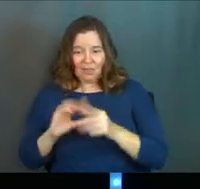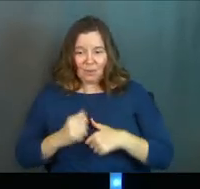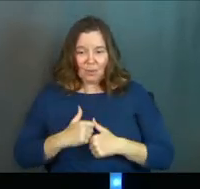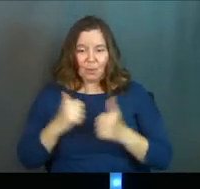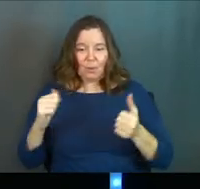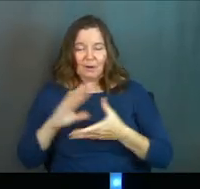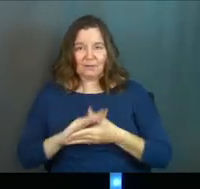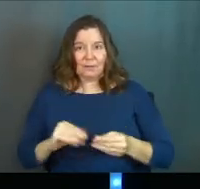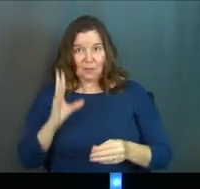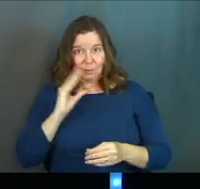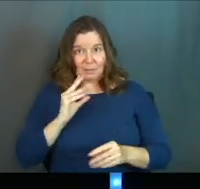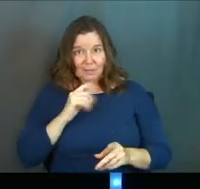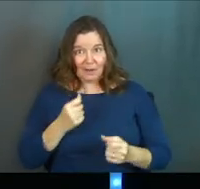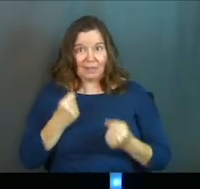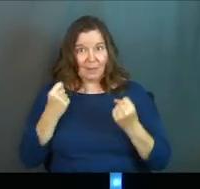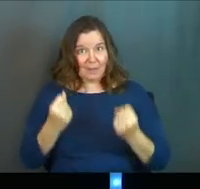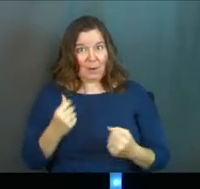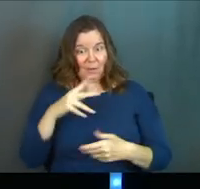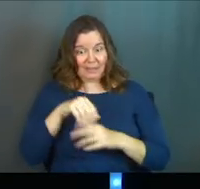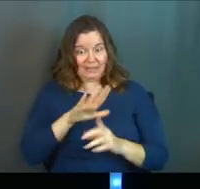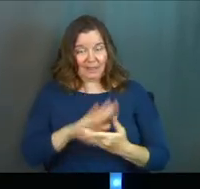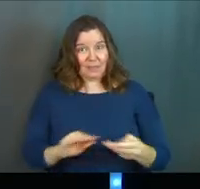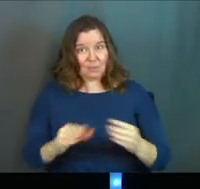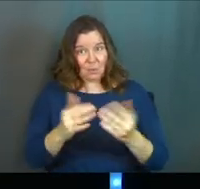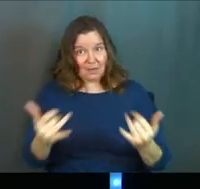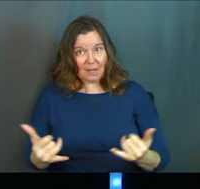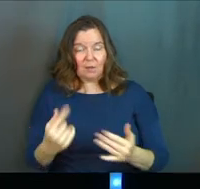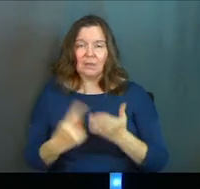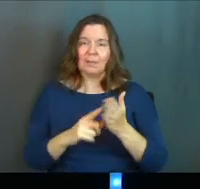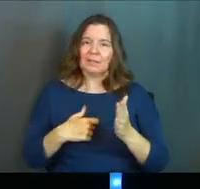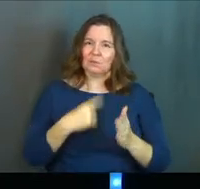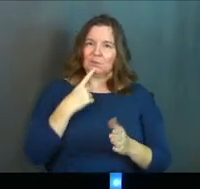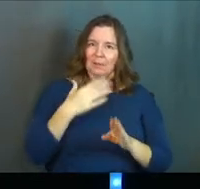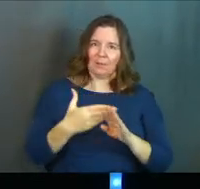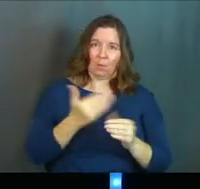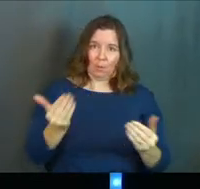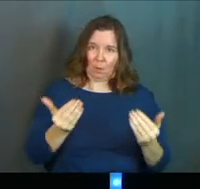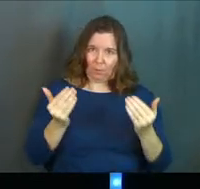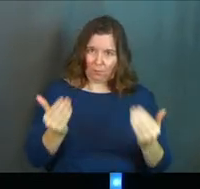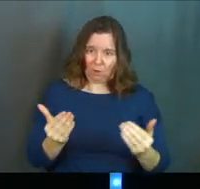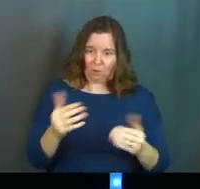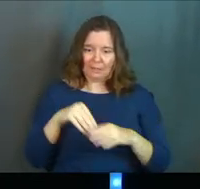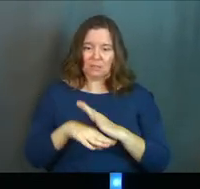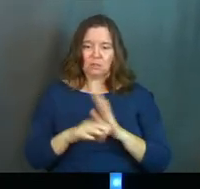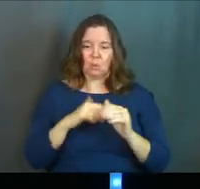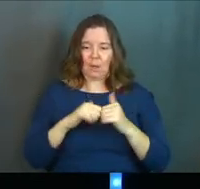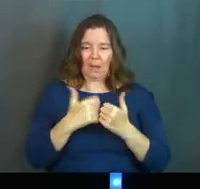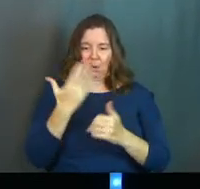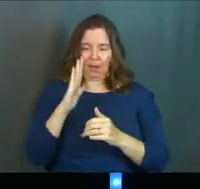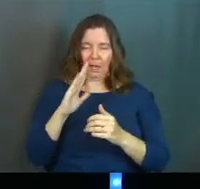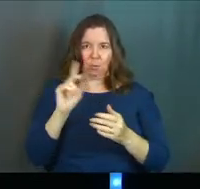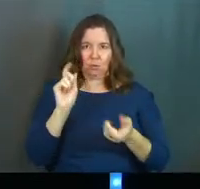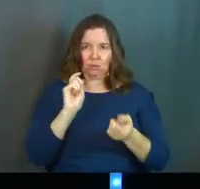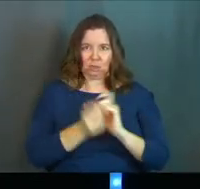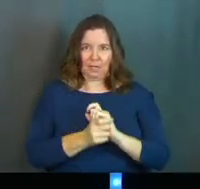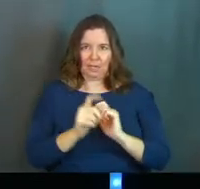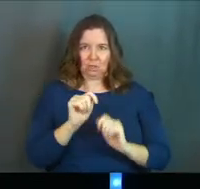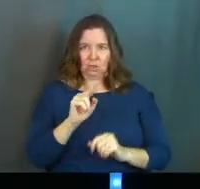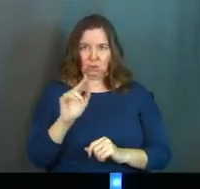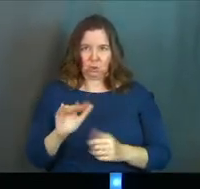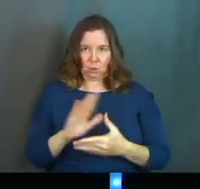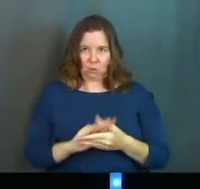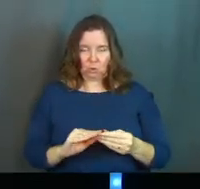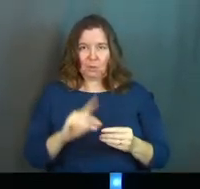we're experiencing the power that's in it right now. There's something I need to say before we go any further into how God was rewriting Tony's